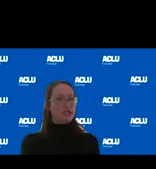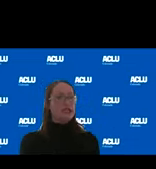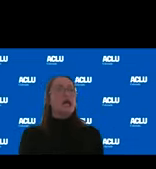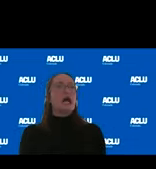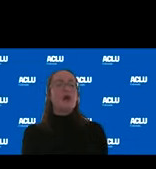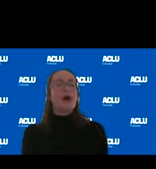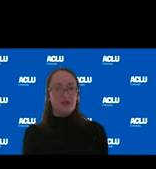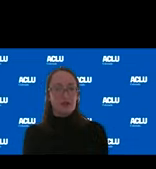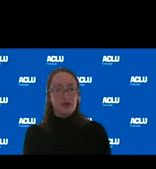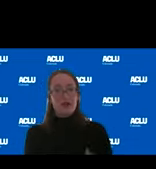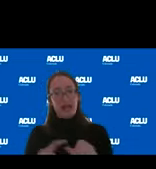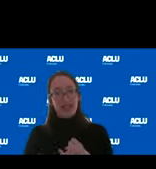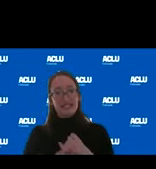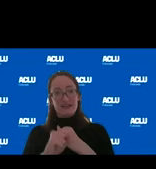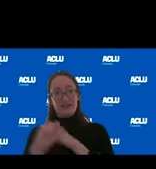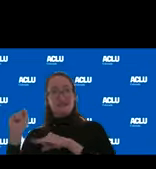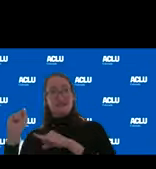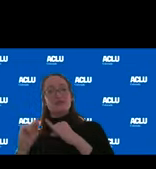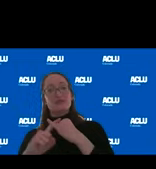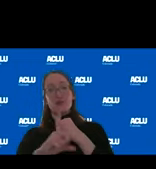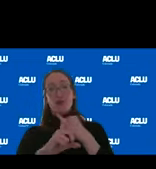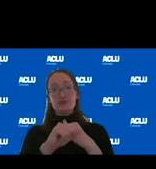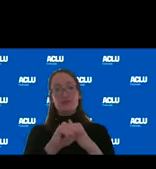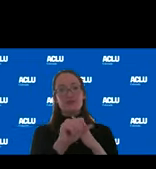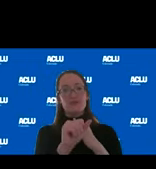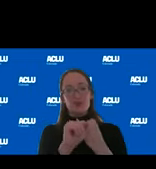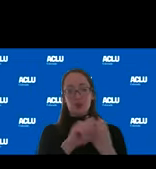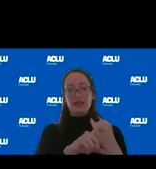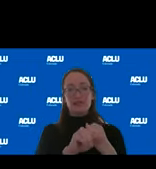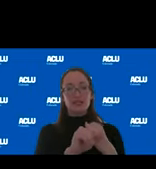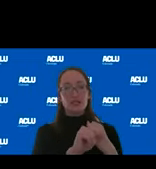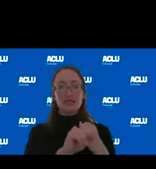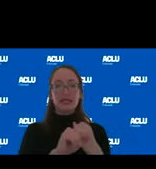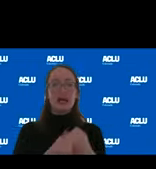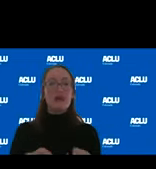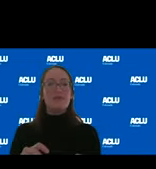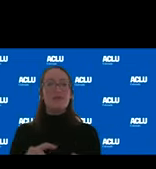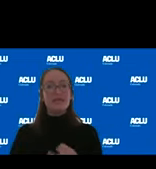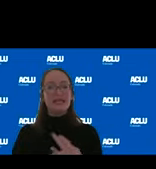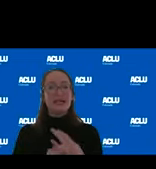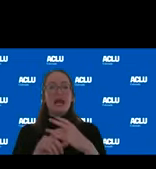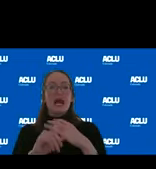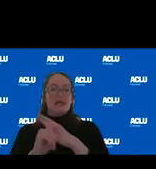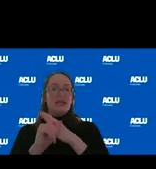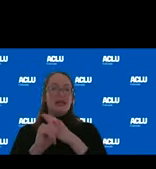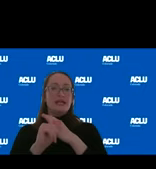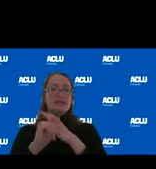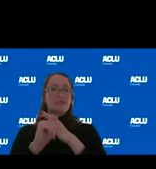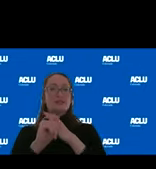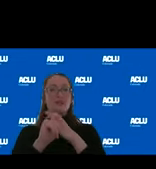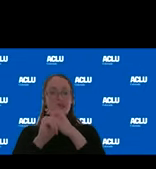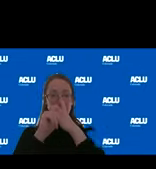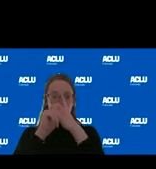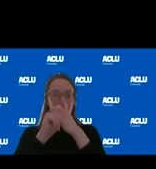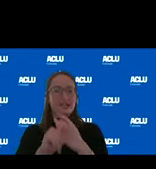arbitrary. However, A, setting yourself goals means you're more likely to do it, and B, it might seem really